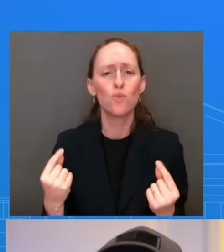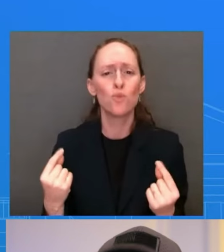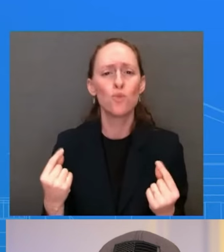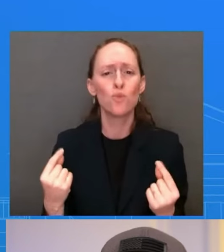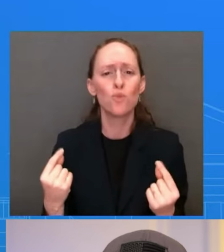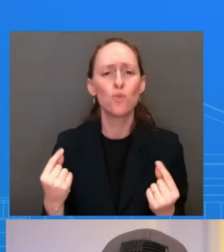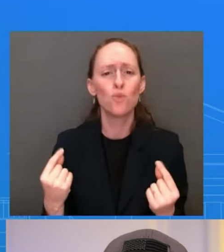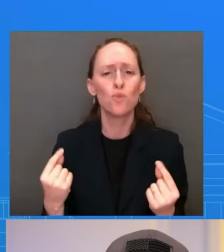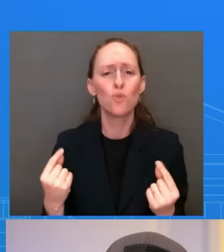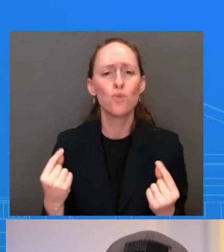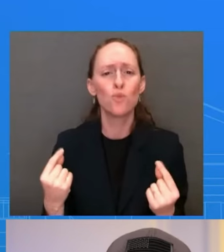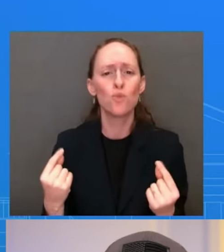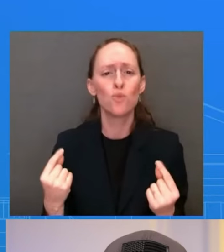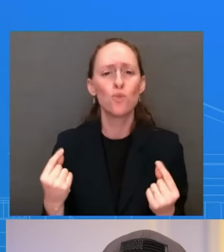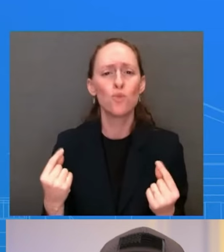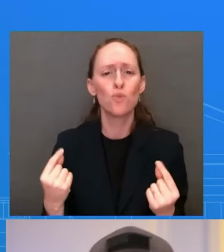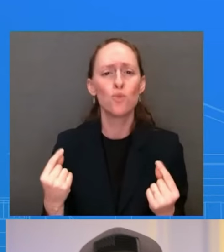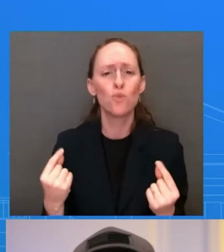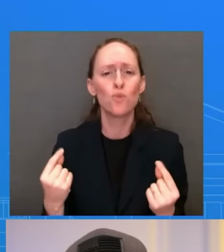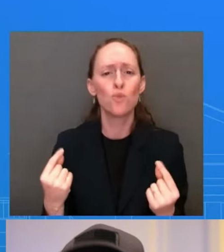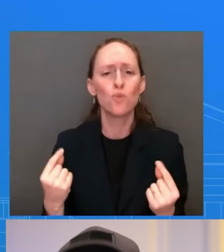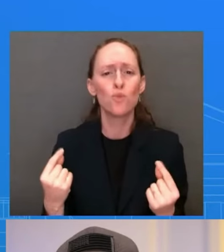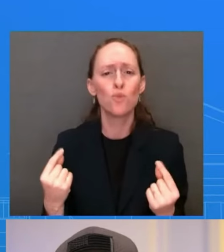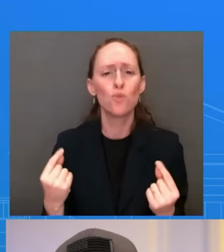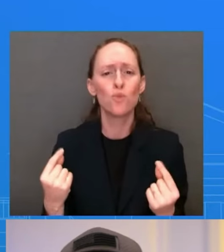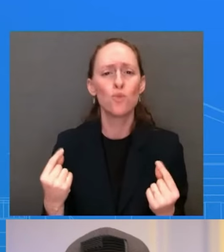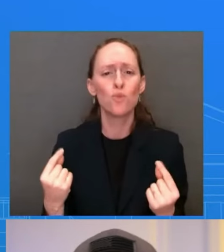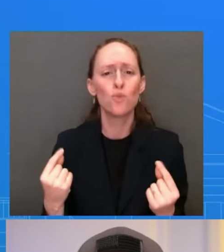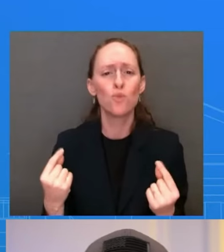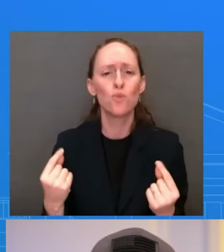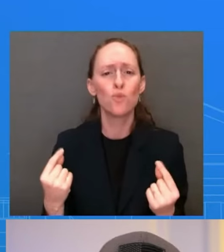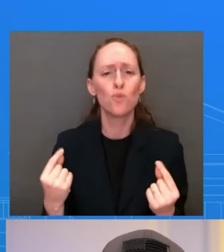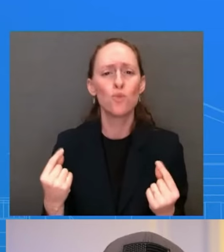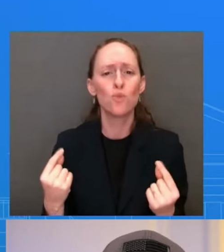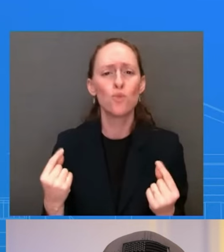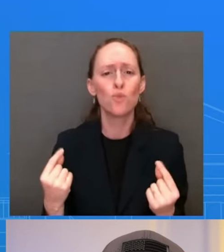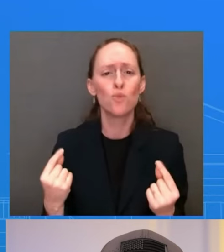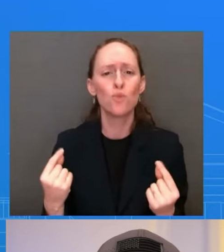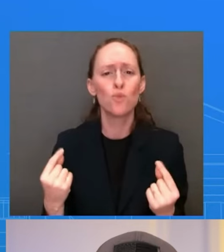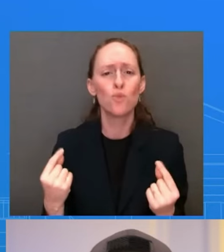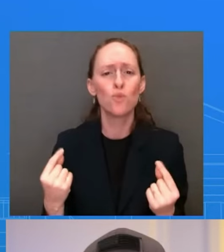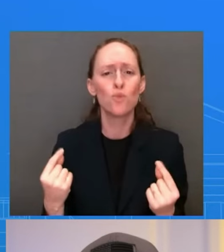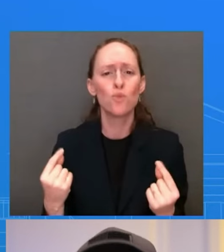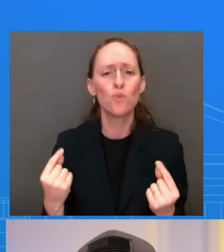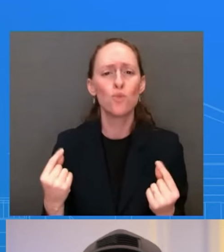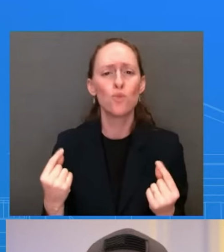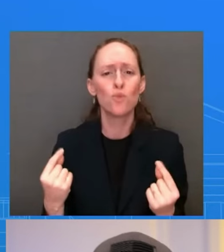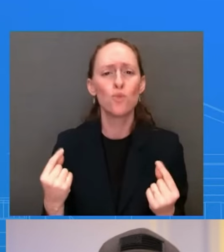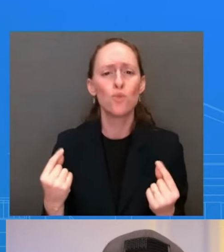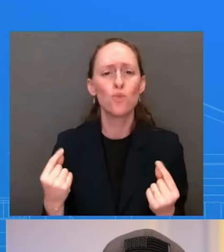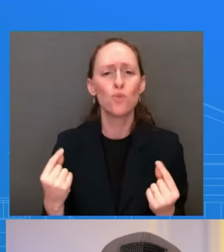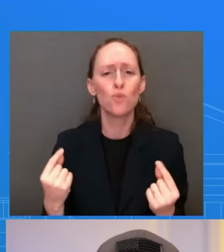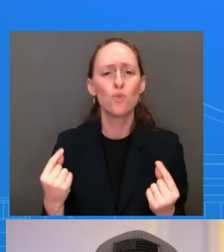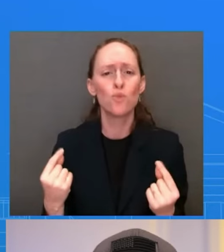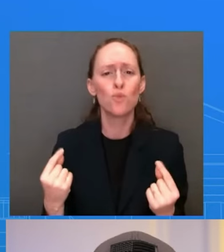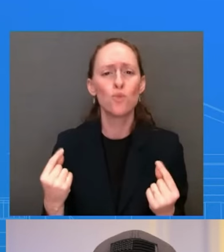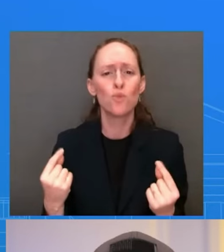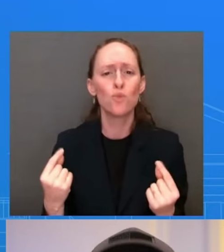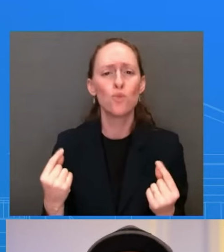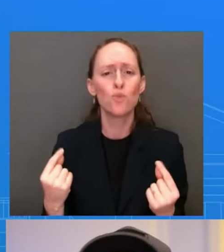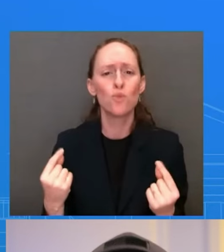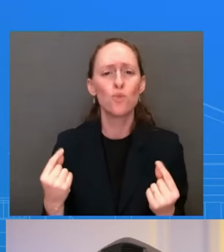release a cognitive test or even make him go through one. There's a reason why his physical took months for you to complete. There's a reason why you're not chauffeuring him out in front of the cameras